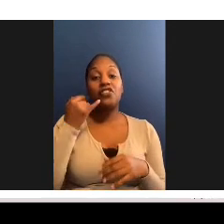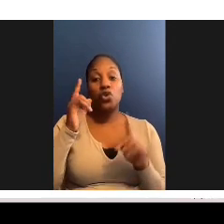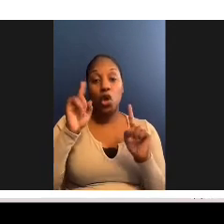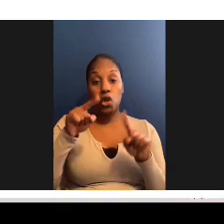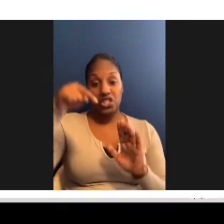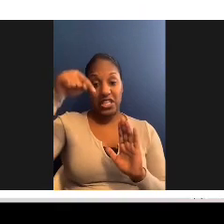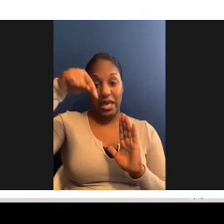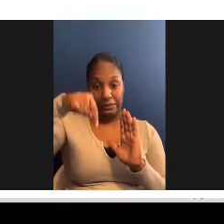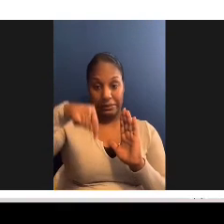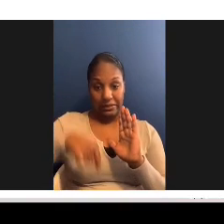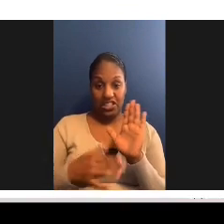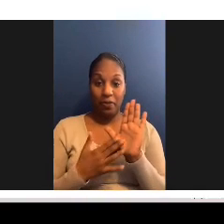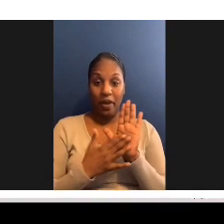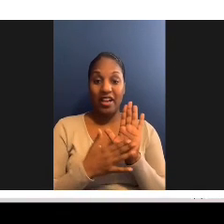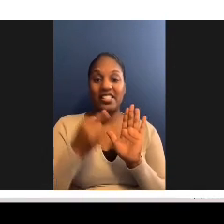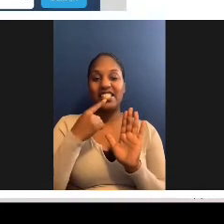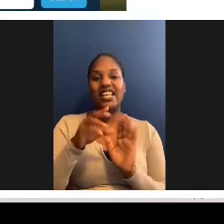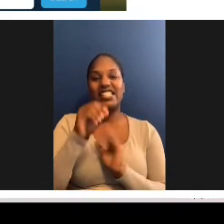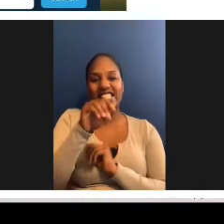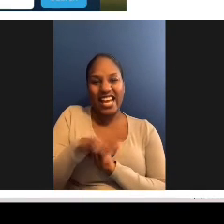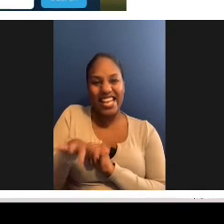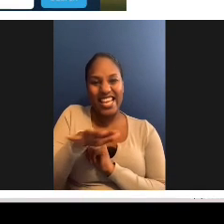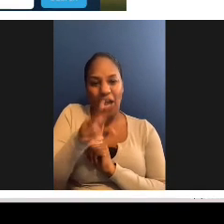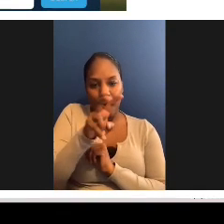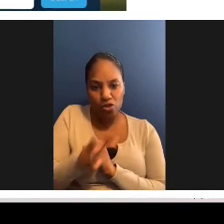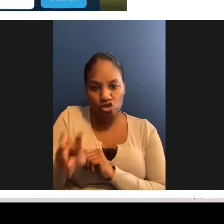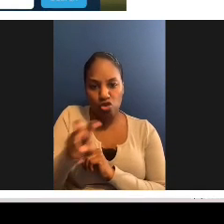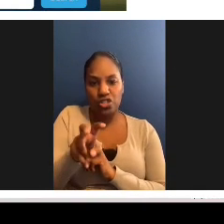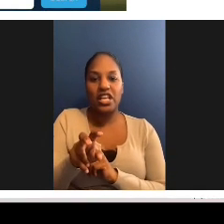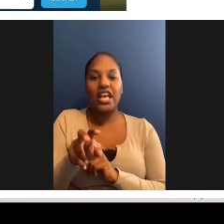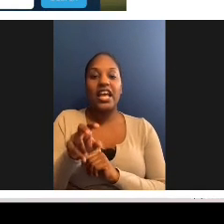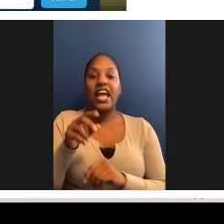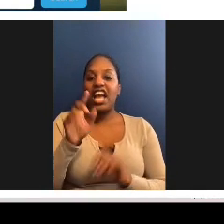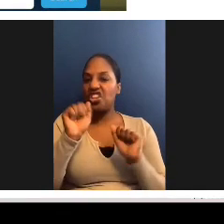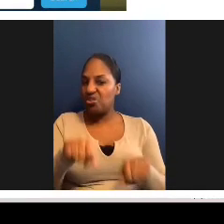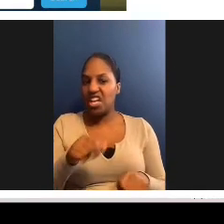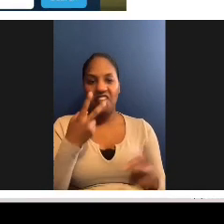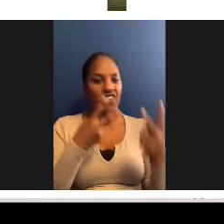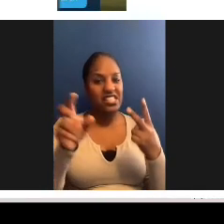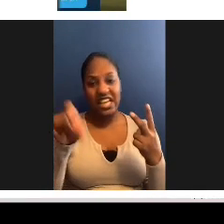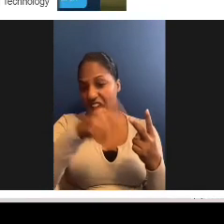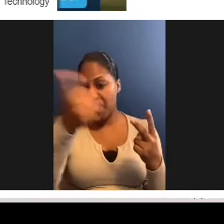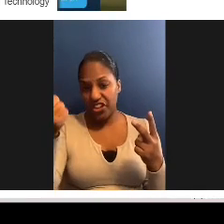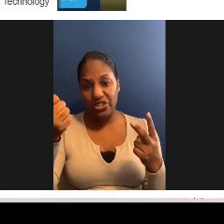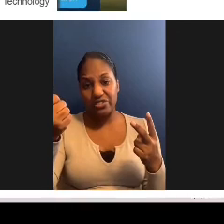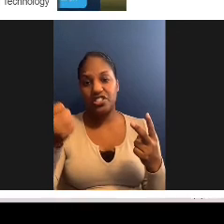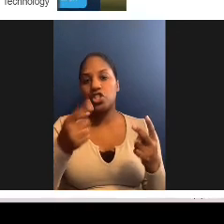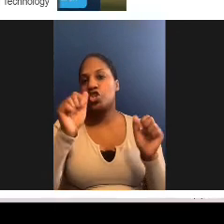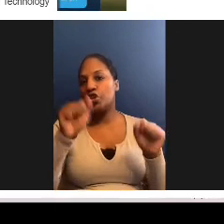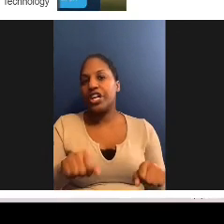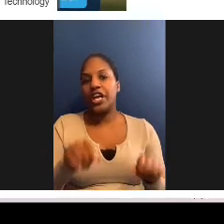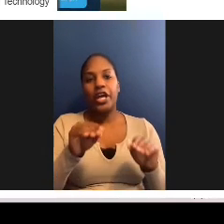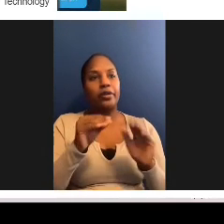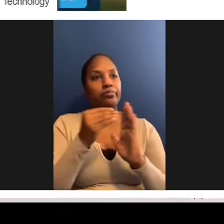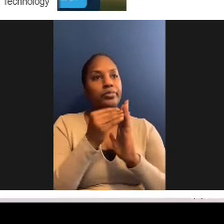also, here is campus tours. You can also visit others. So if we put the university,